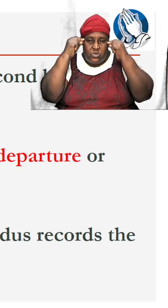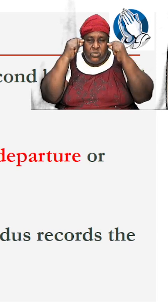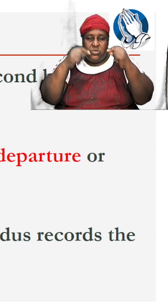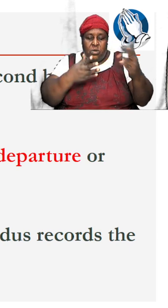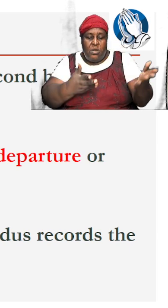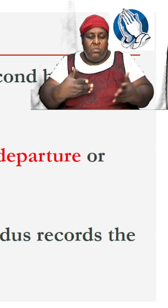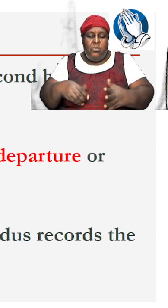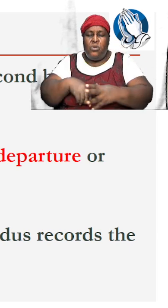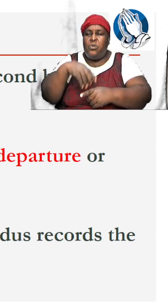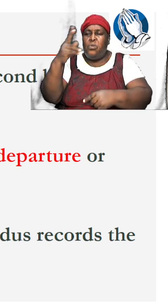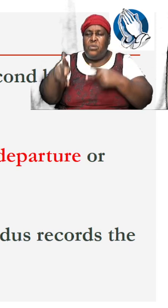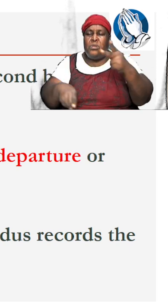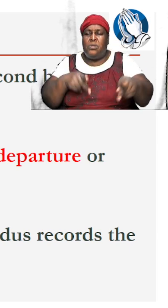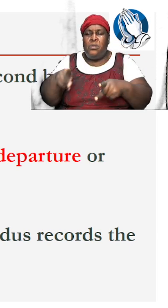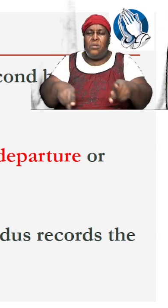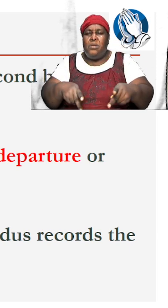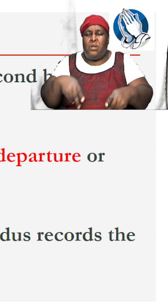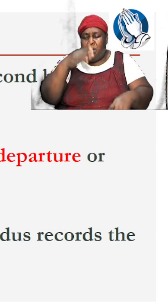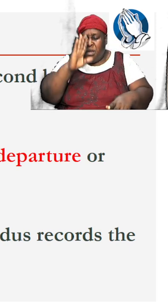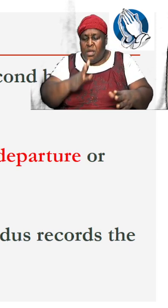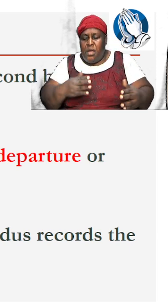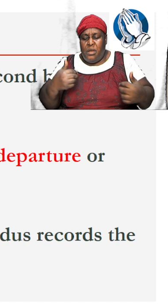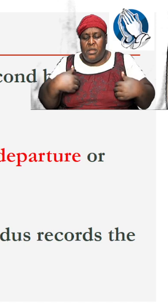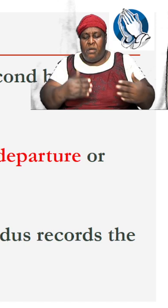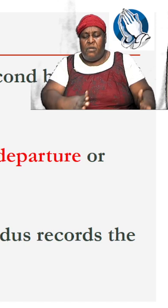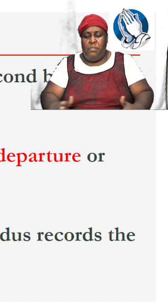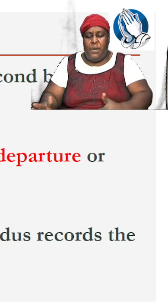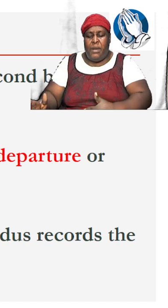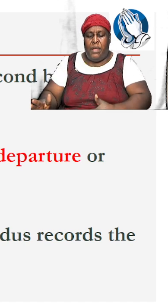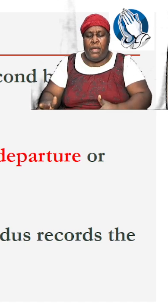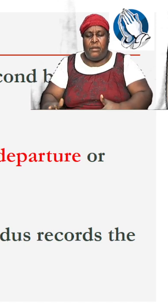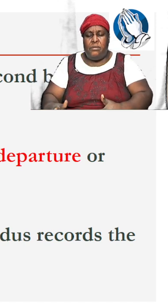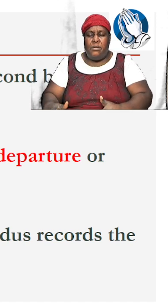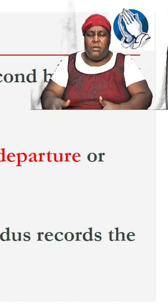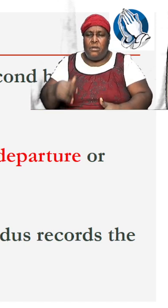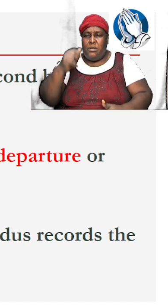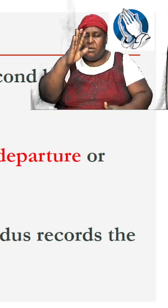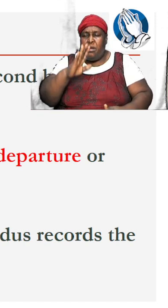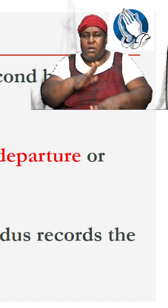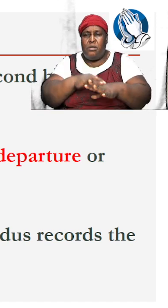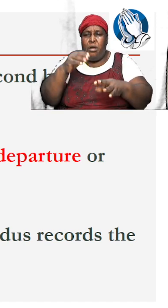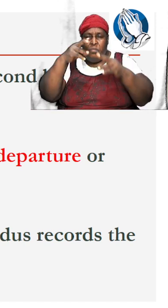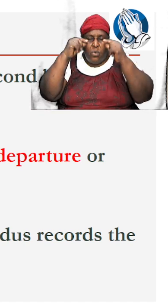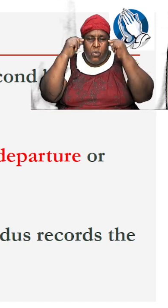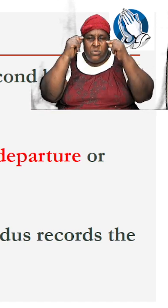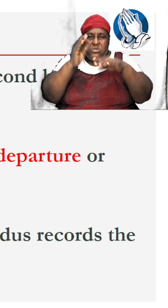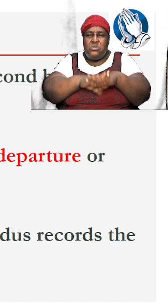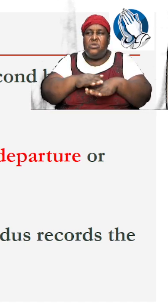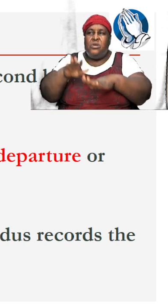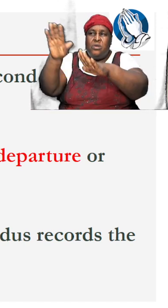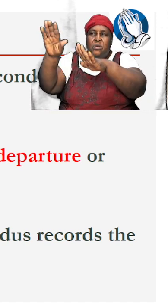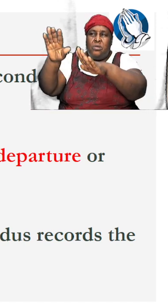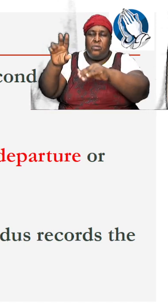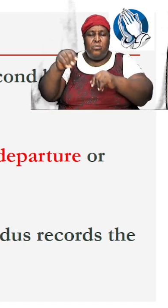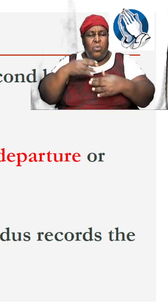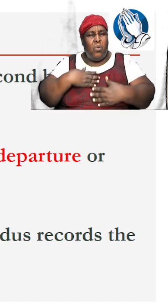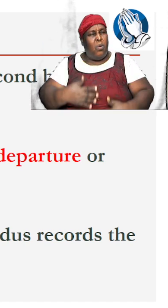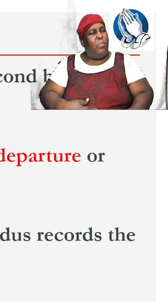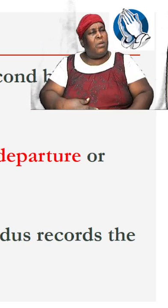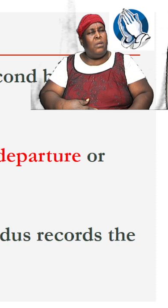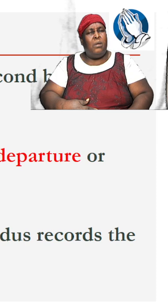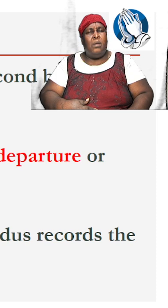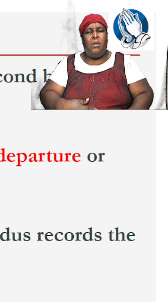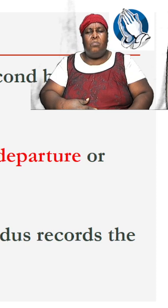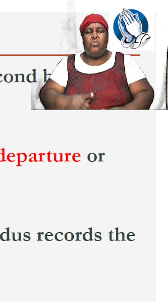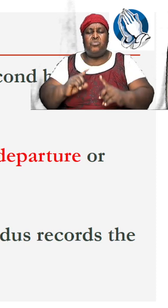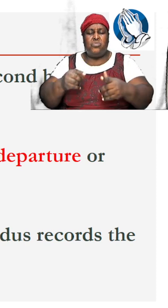them, and God called Moses now up into the mountain. And God said, look here, nobody must touch the mountain or even come close to the